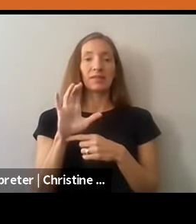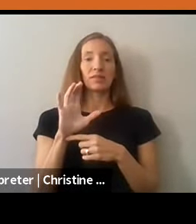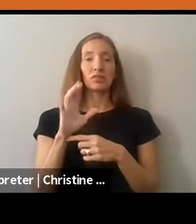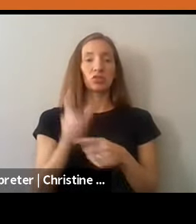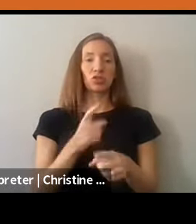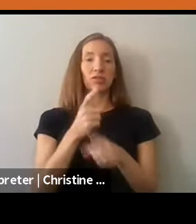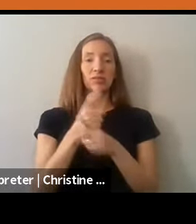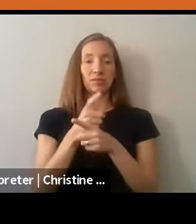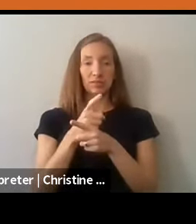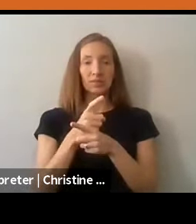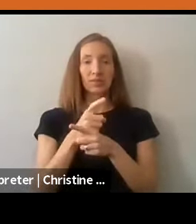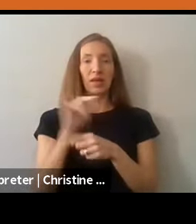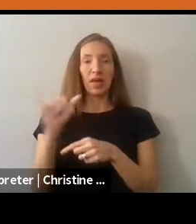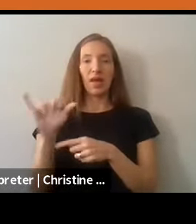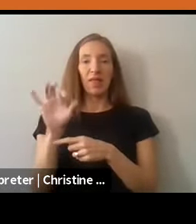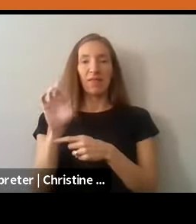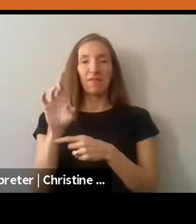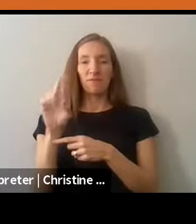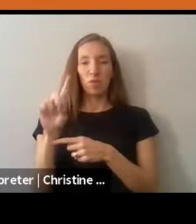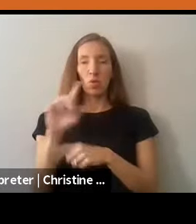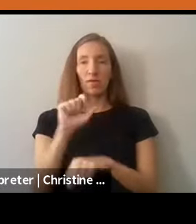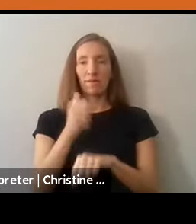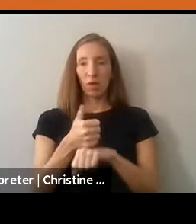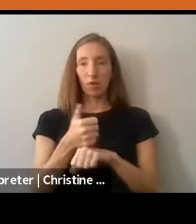the president of the Ford Foundation here.